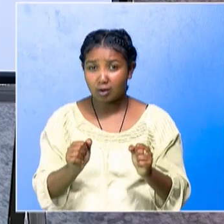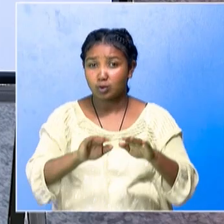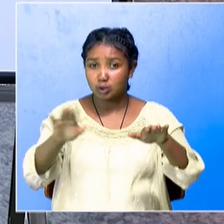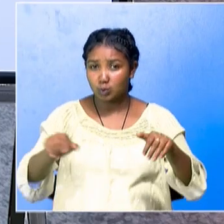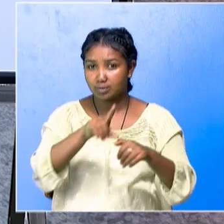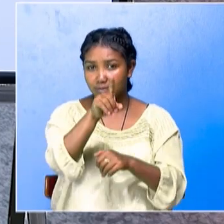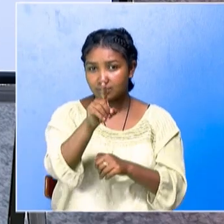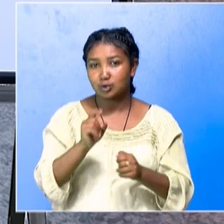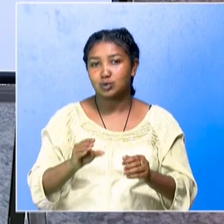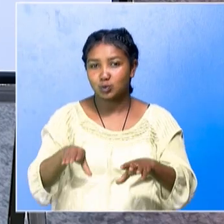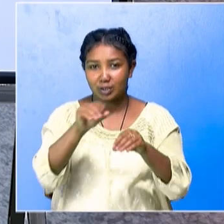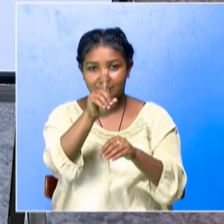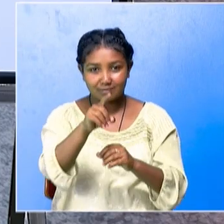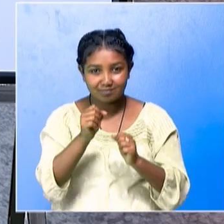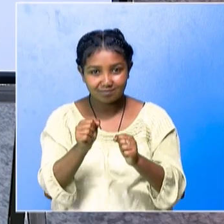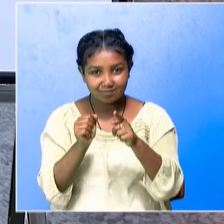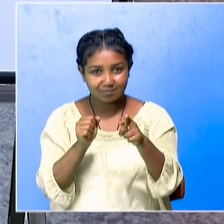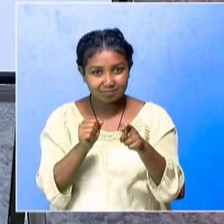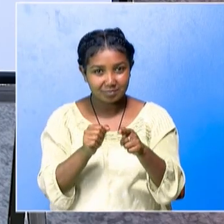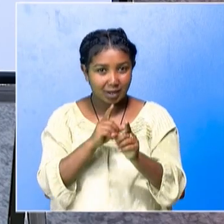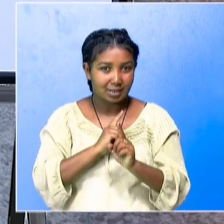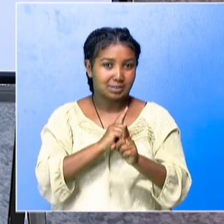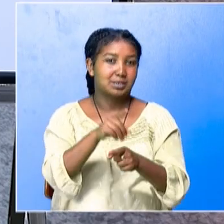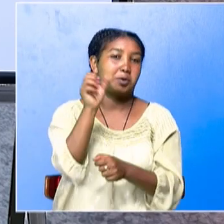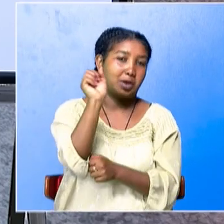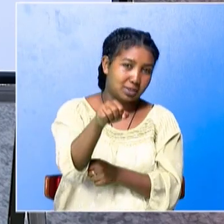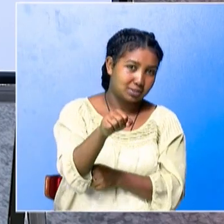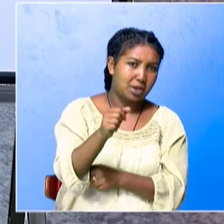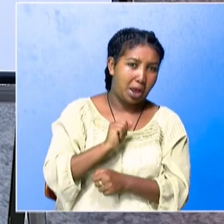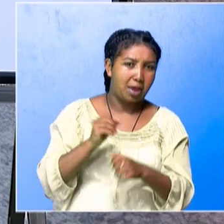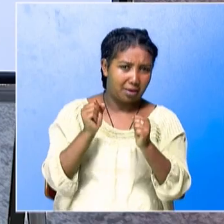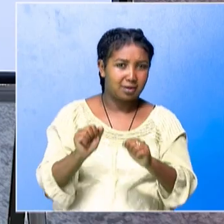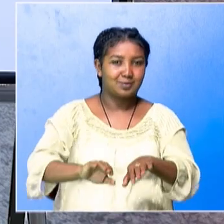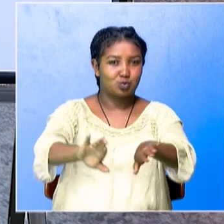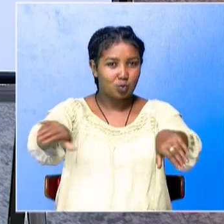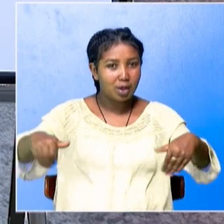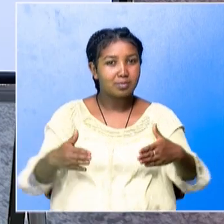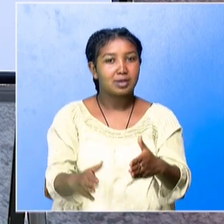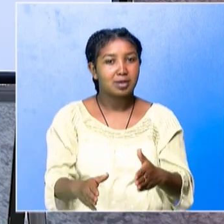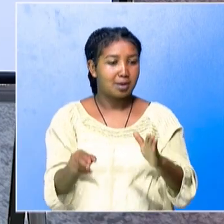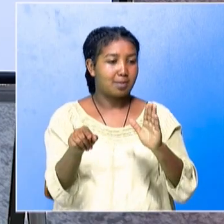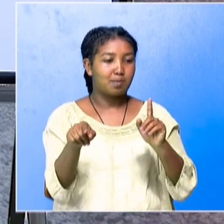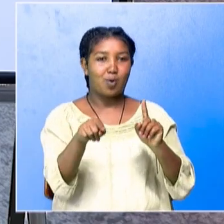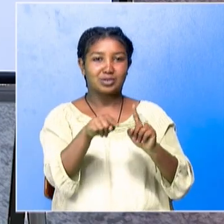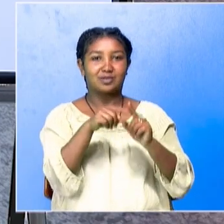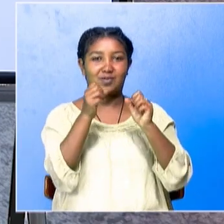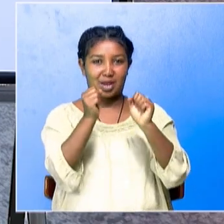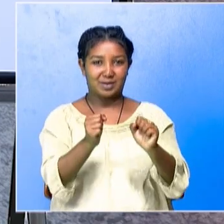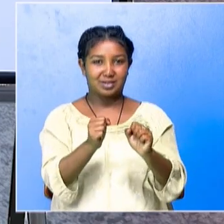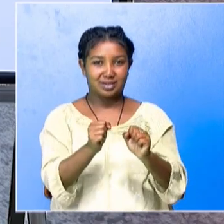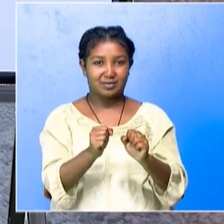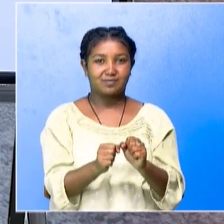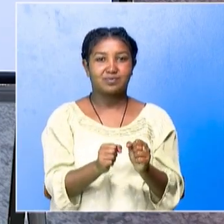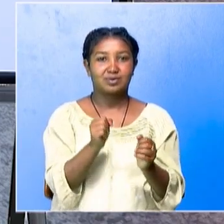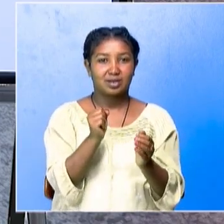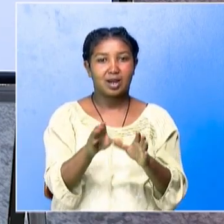swim, students? Maybe the answer is yes, I can swim. that is positive ability that you can do it.